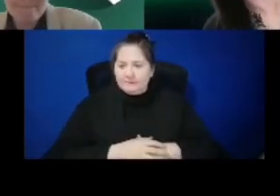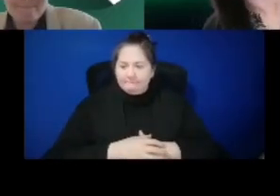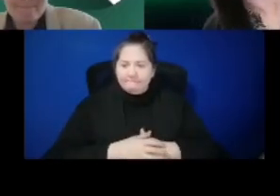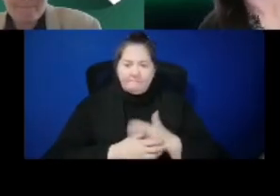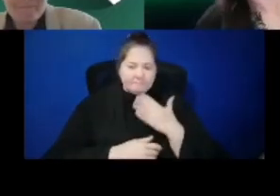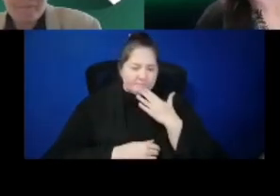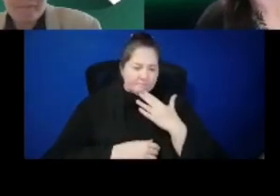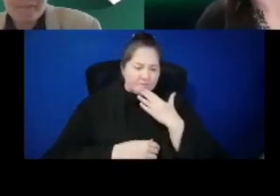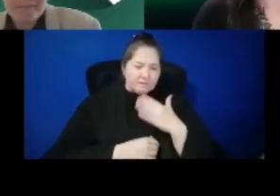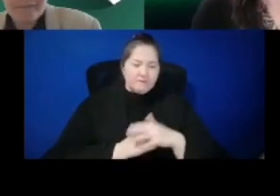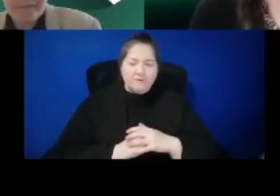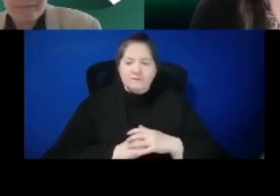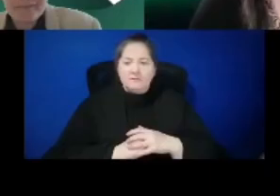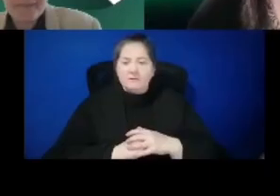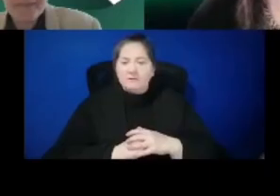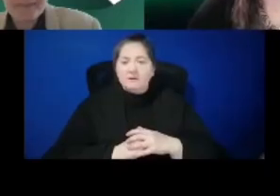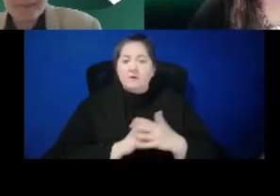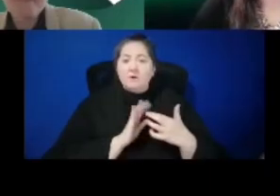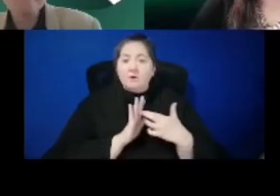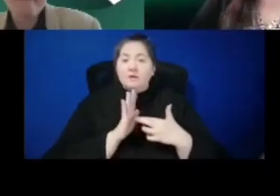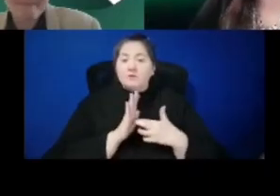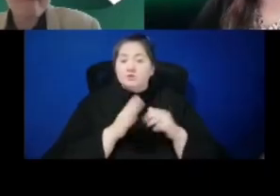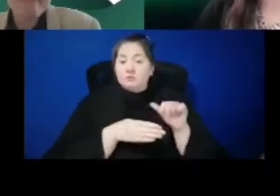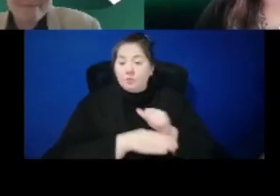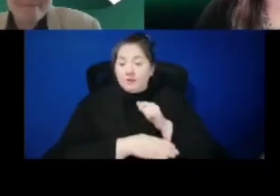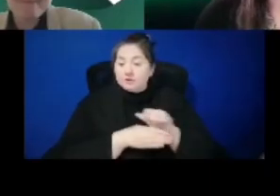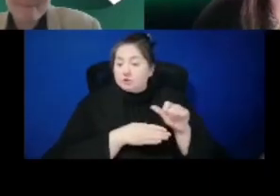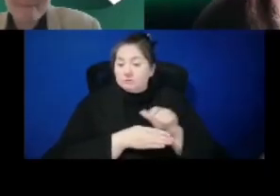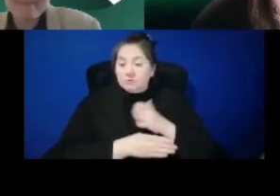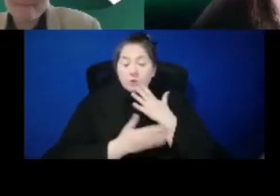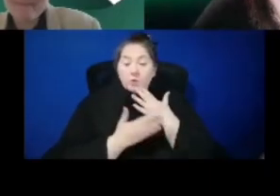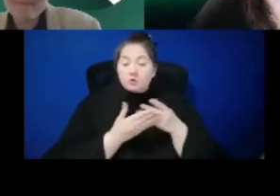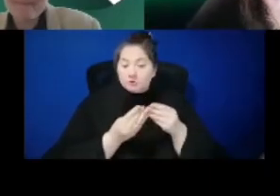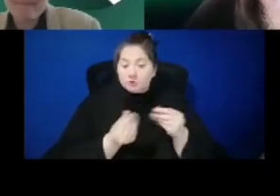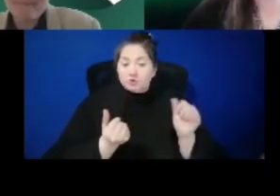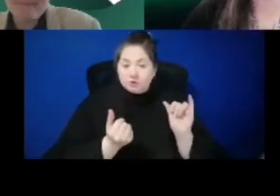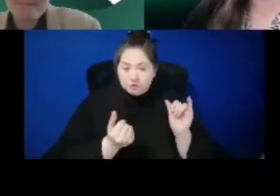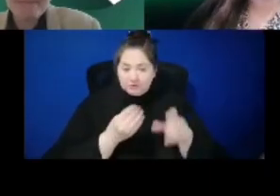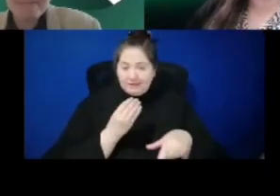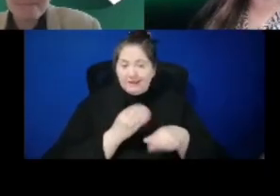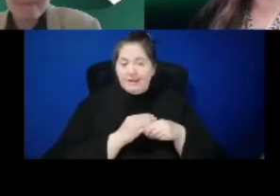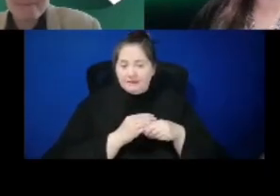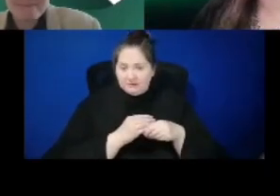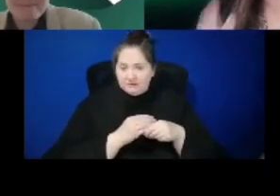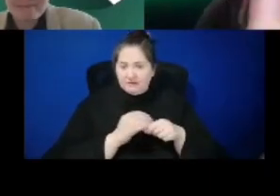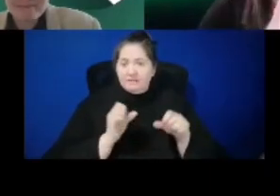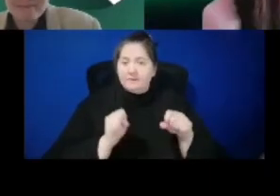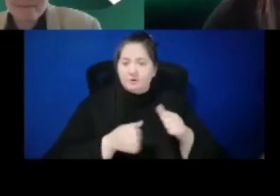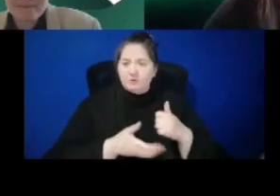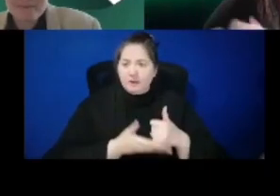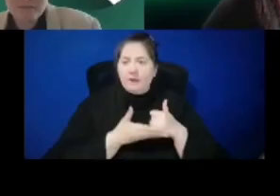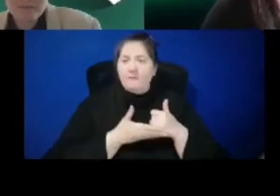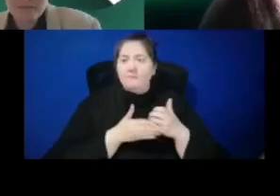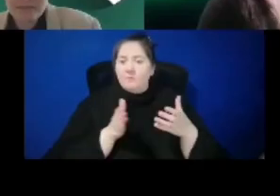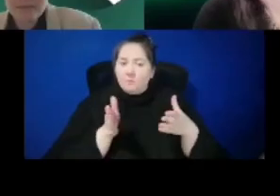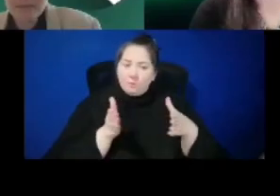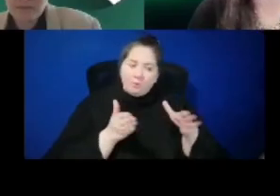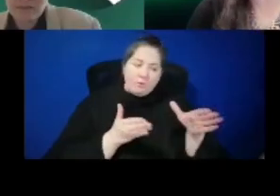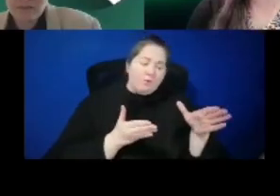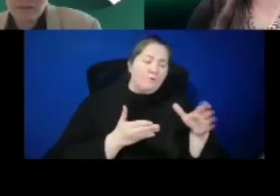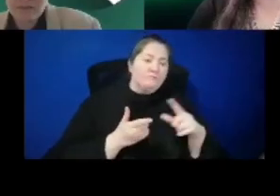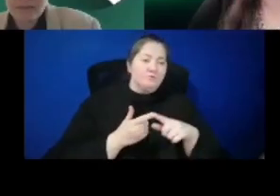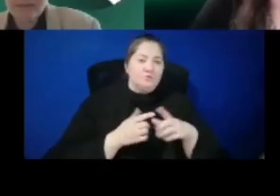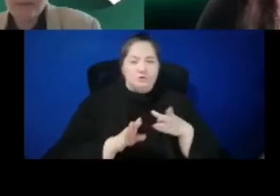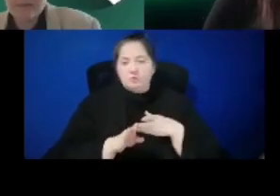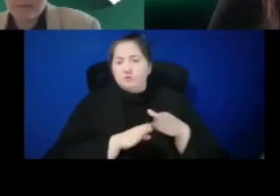Thank you. And I would add registered apprenticeship is also a great solution added to this, and an ability to help move into a meaningful